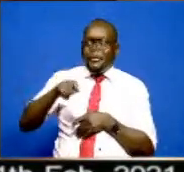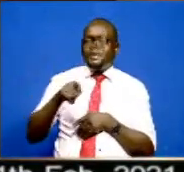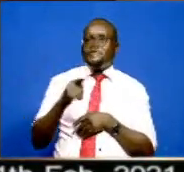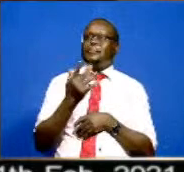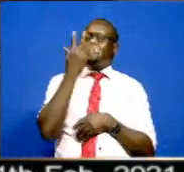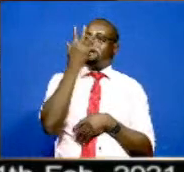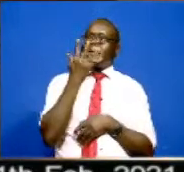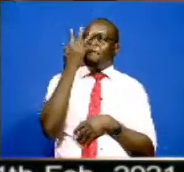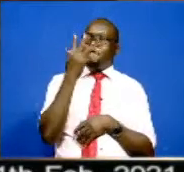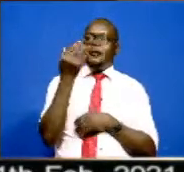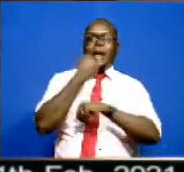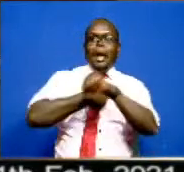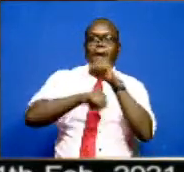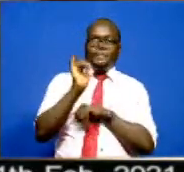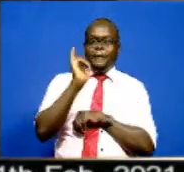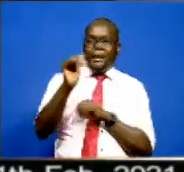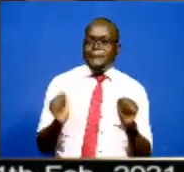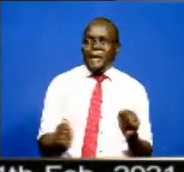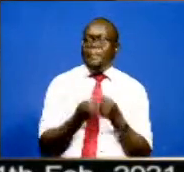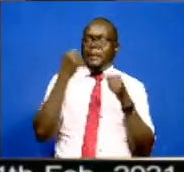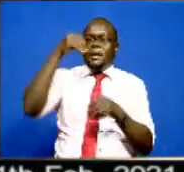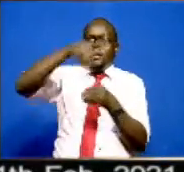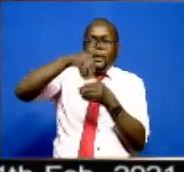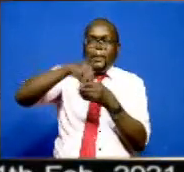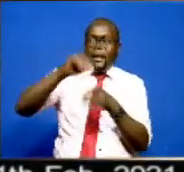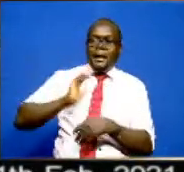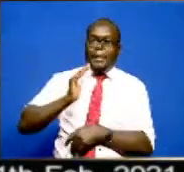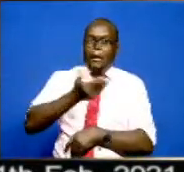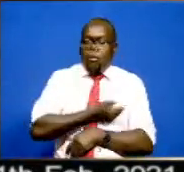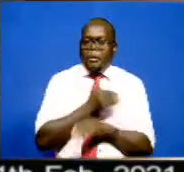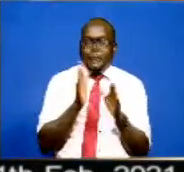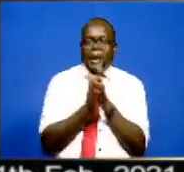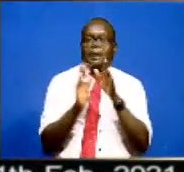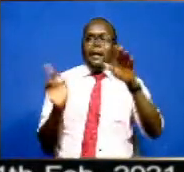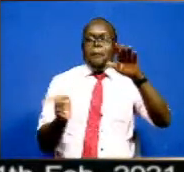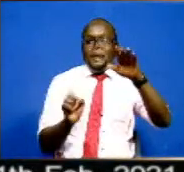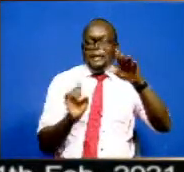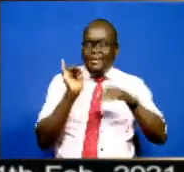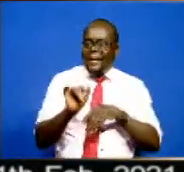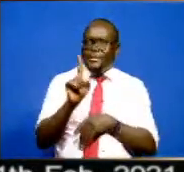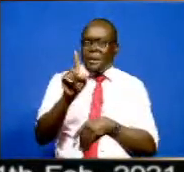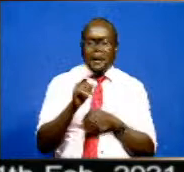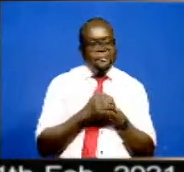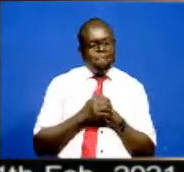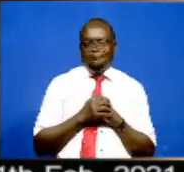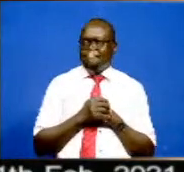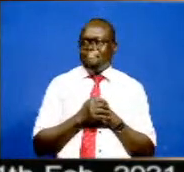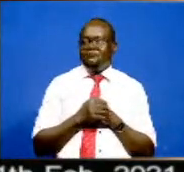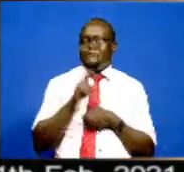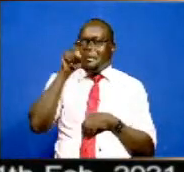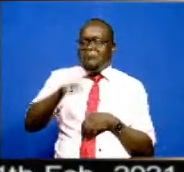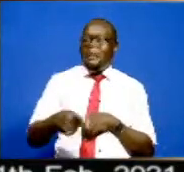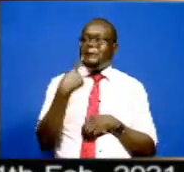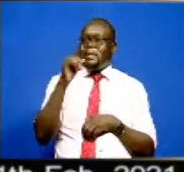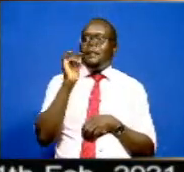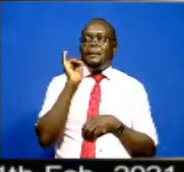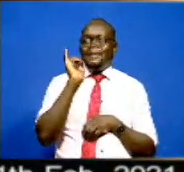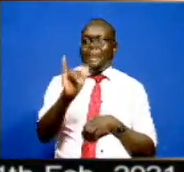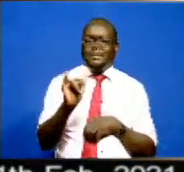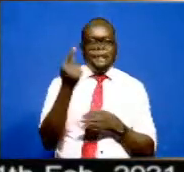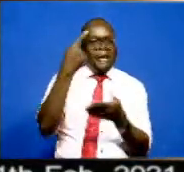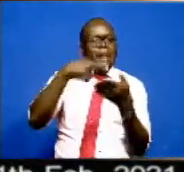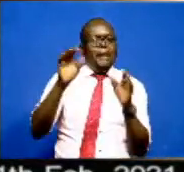shameful activities that are taking place within the committees and the ministries. This one, Mr. Speaker, sir, we have to say is not